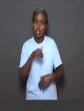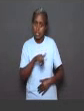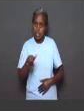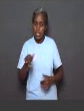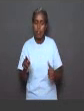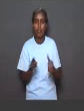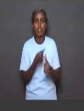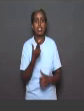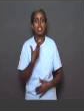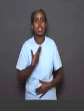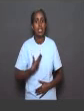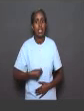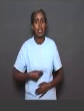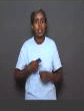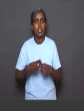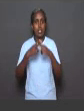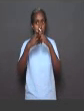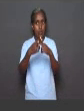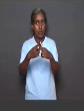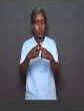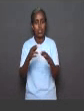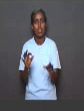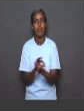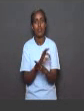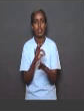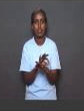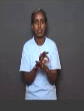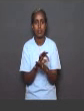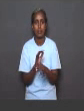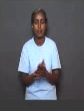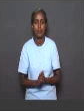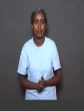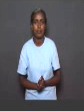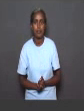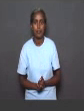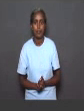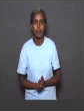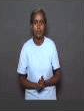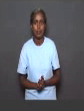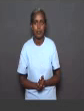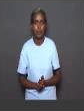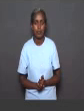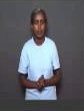the same first element is called a function.